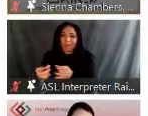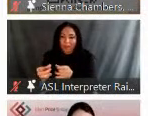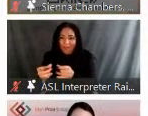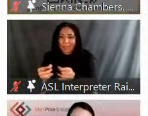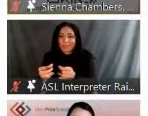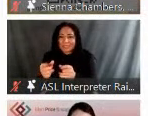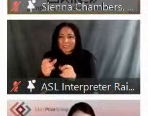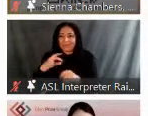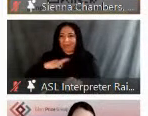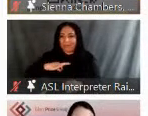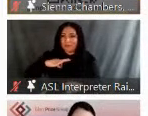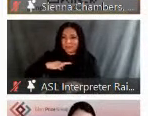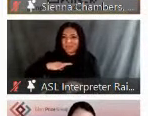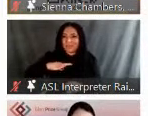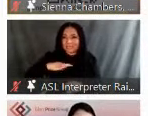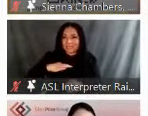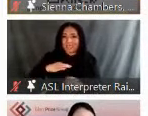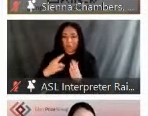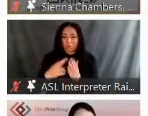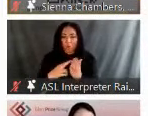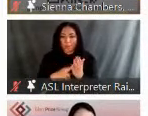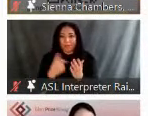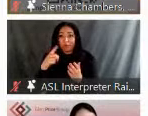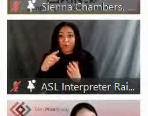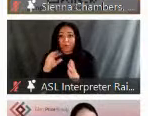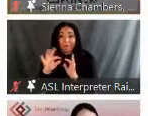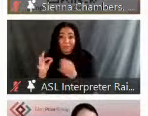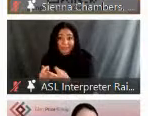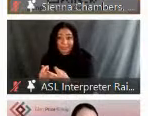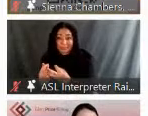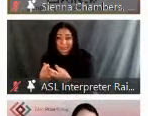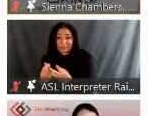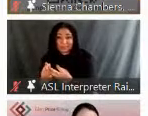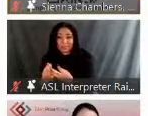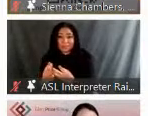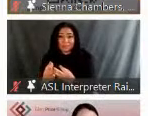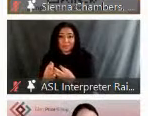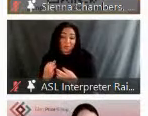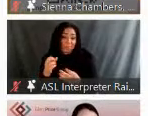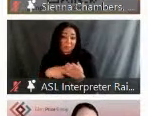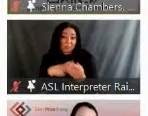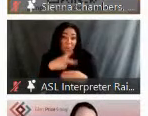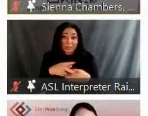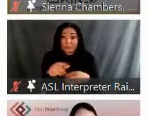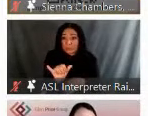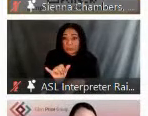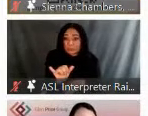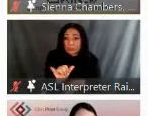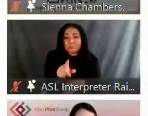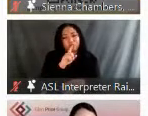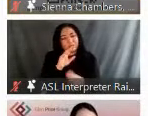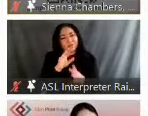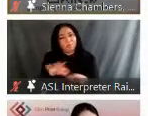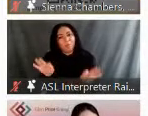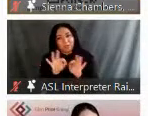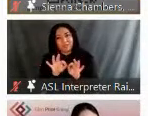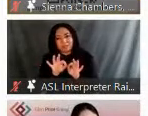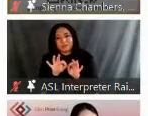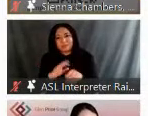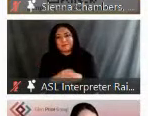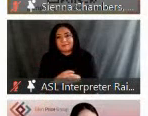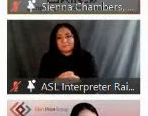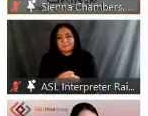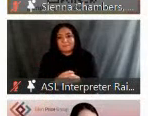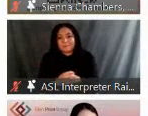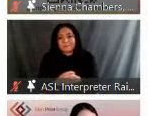the eligibility and enrollment for families and even for programs too, that would be very important.